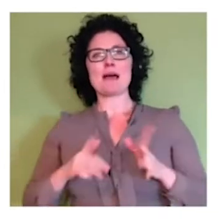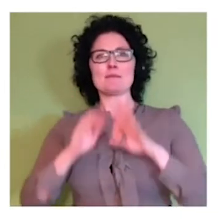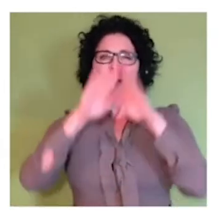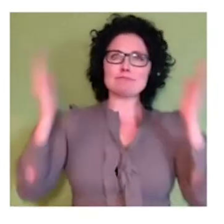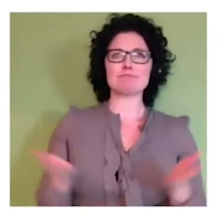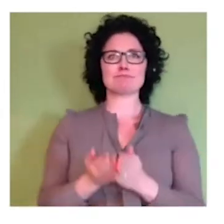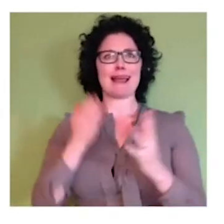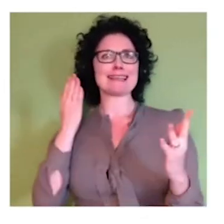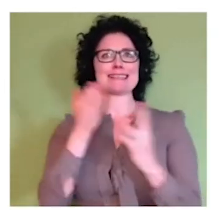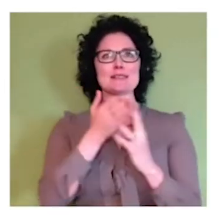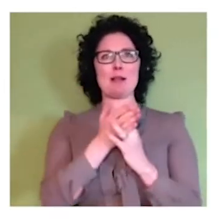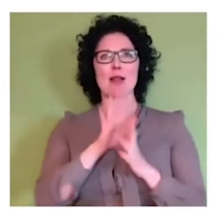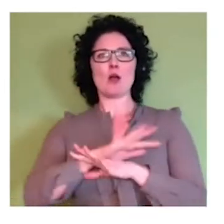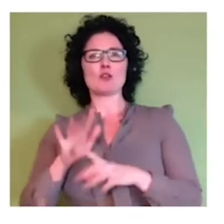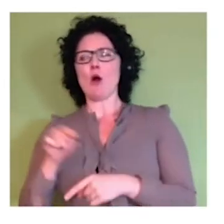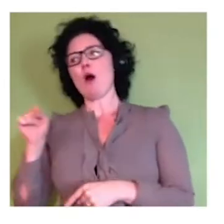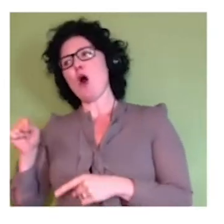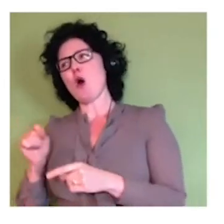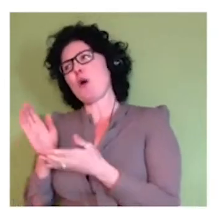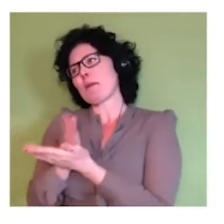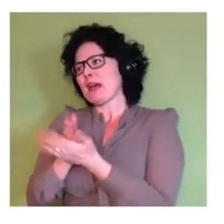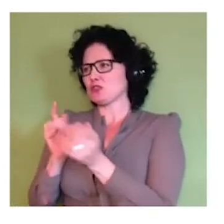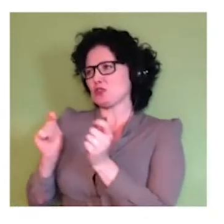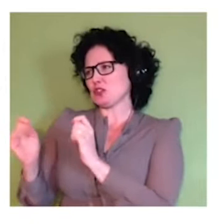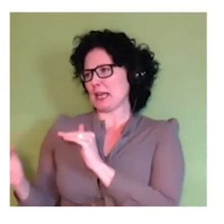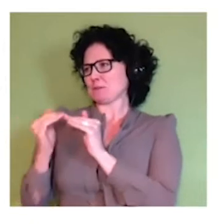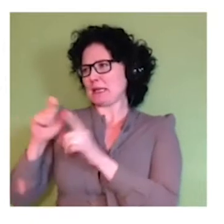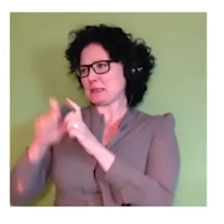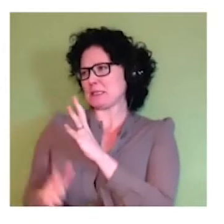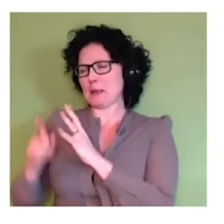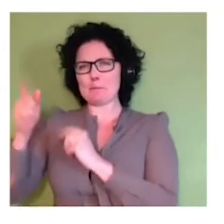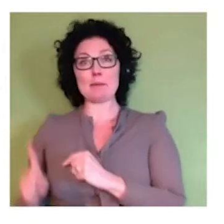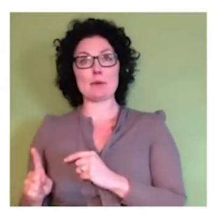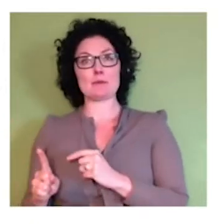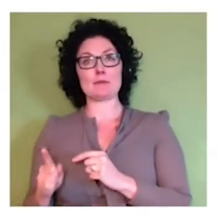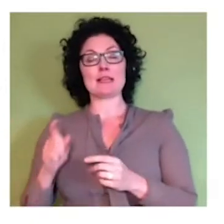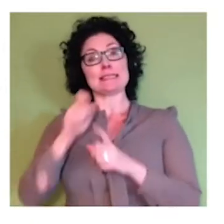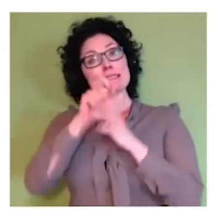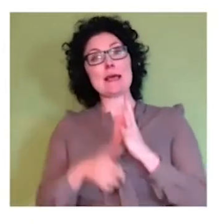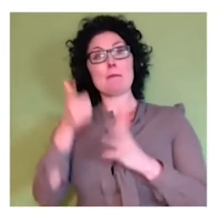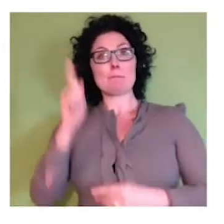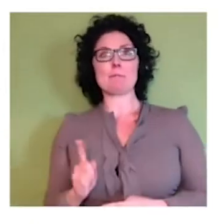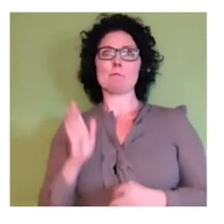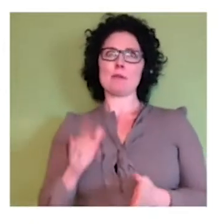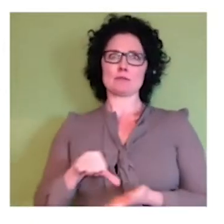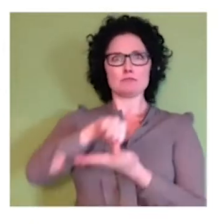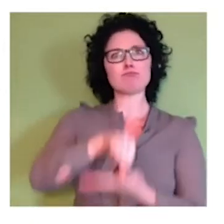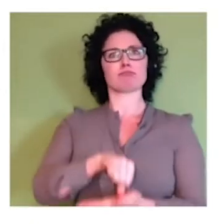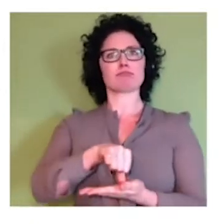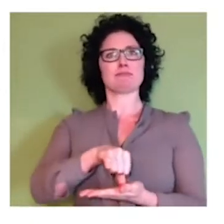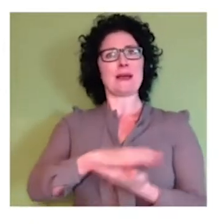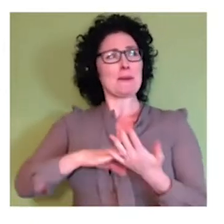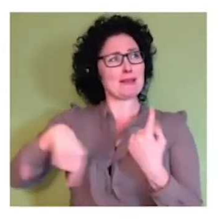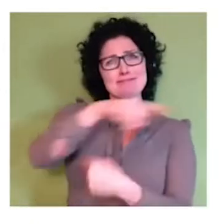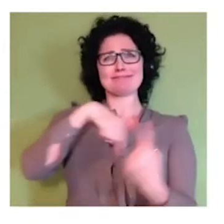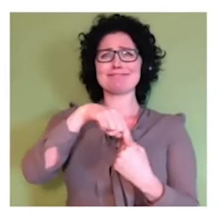not a disability minority. We need to be included as a core consumer group, and actually everyone benefits from it.